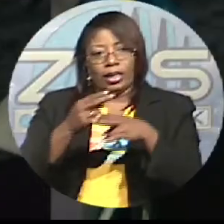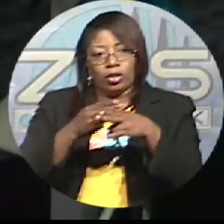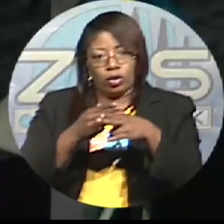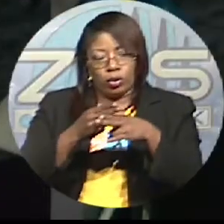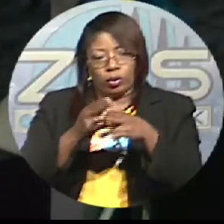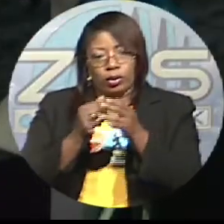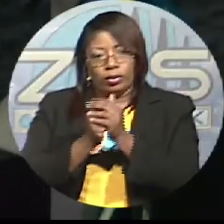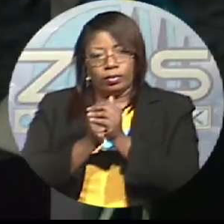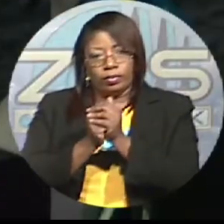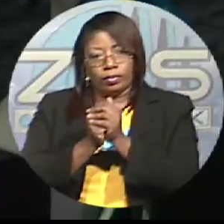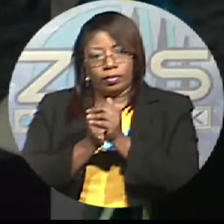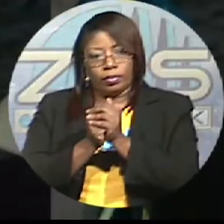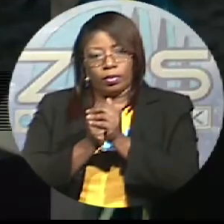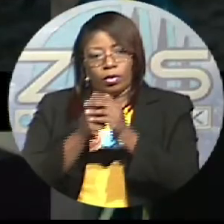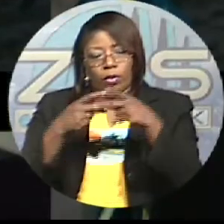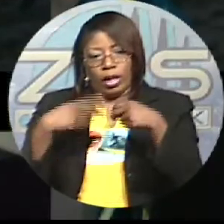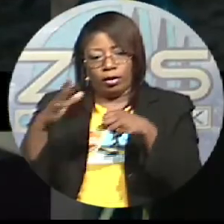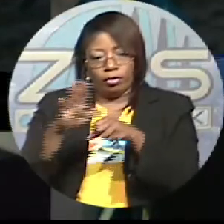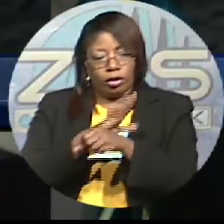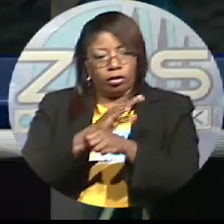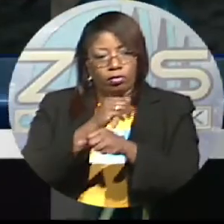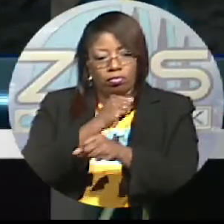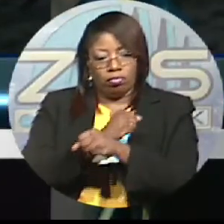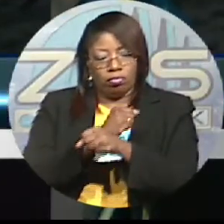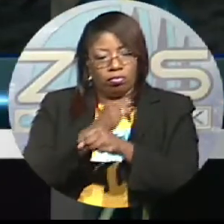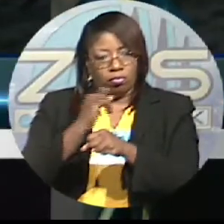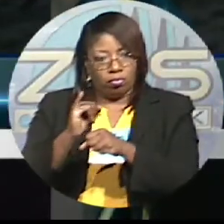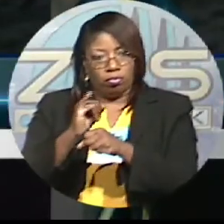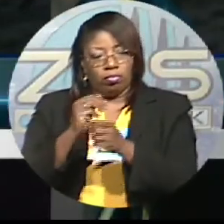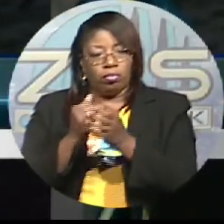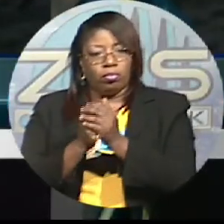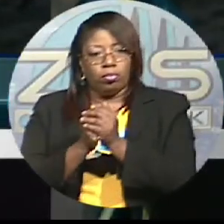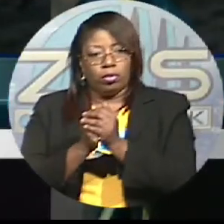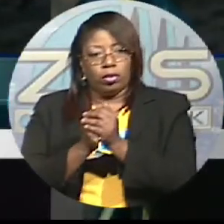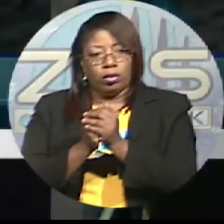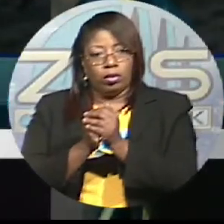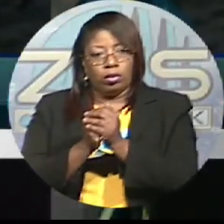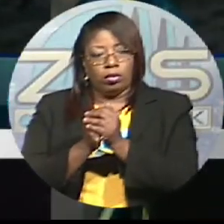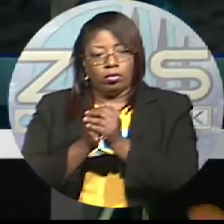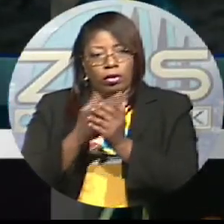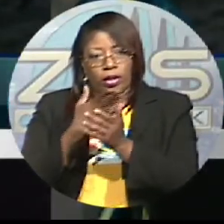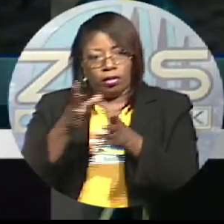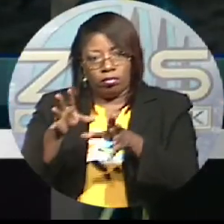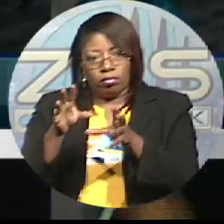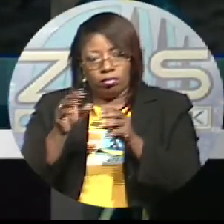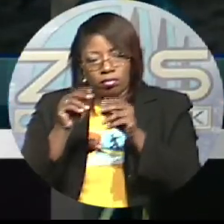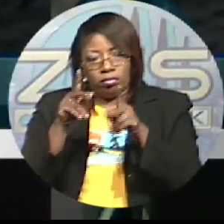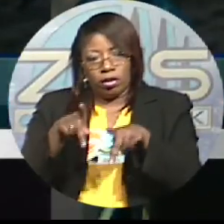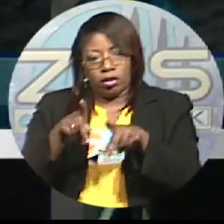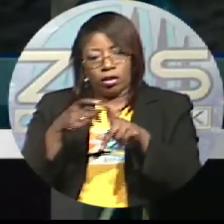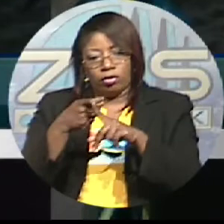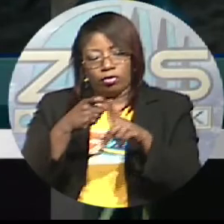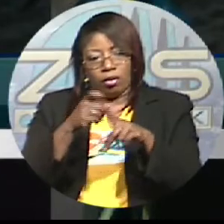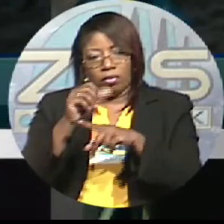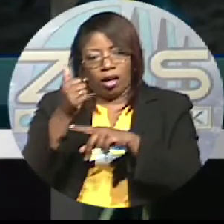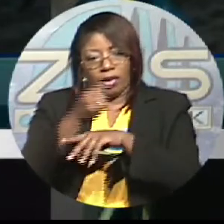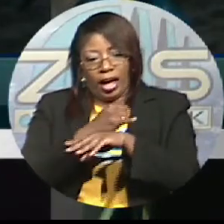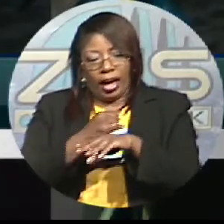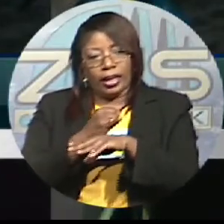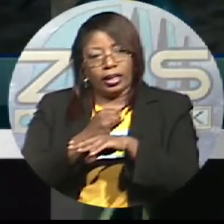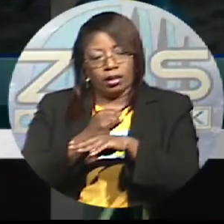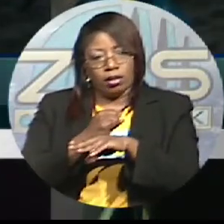have full employment, and in fact they have absorbed persons from other islands, and